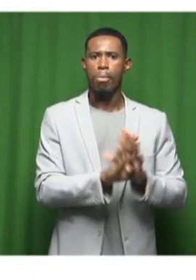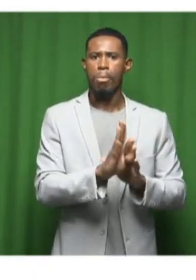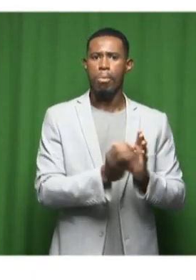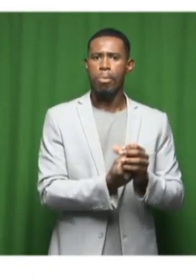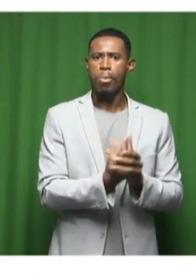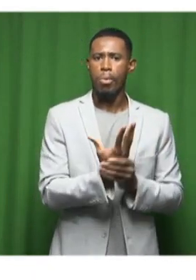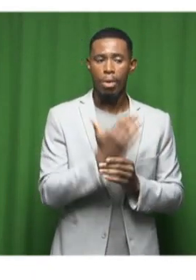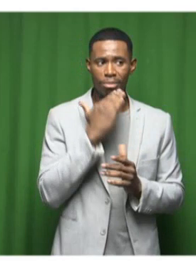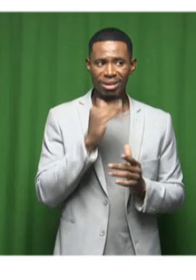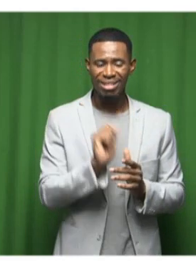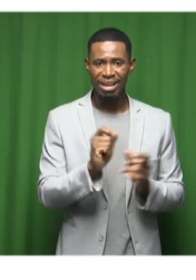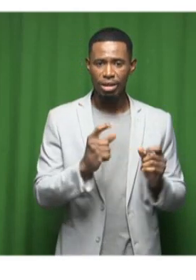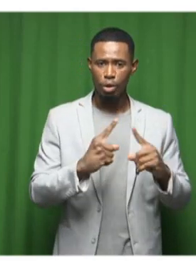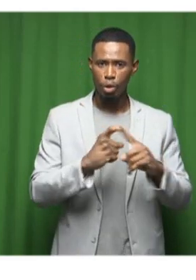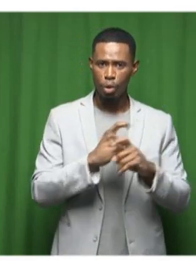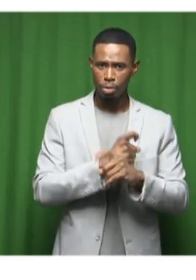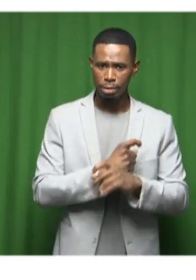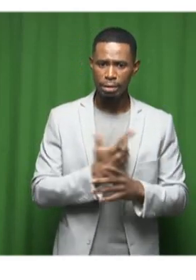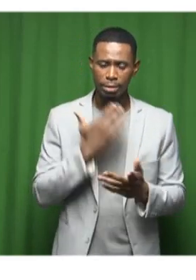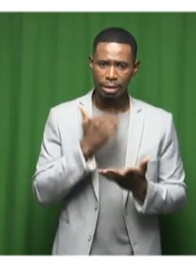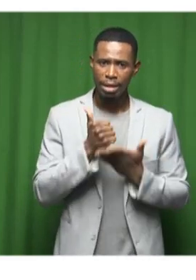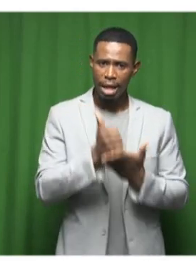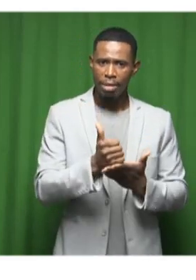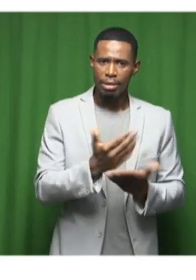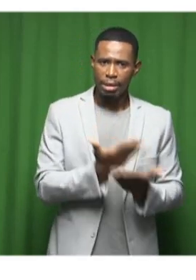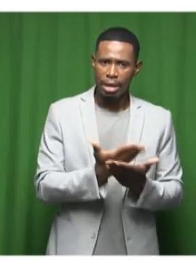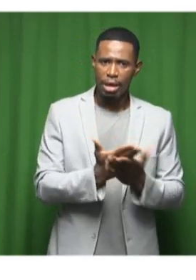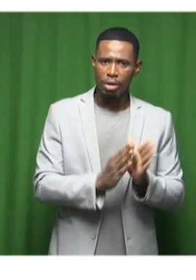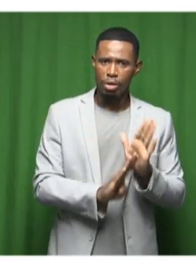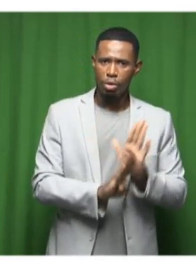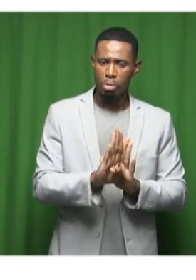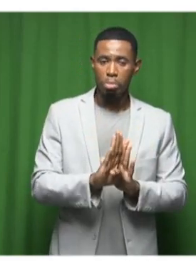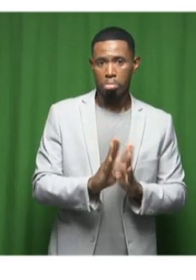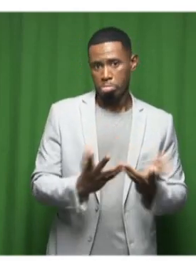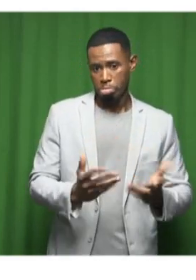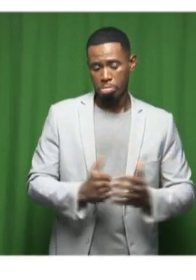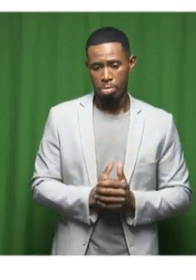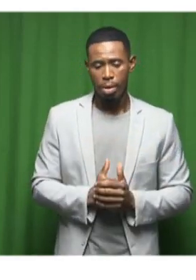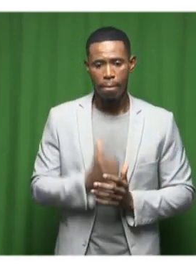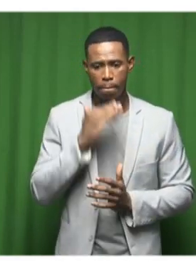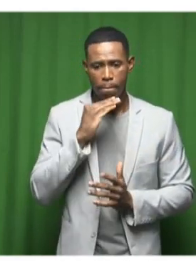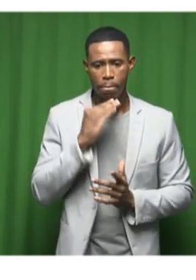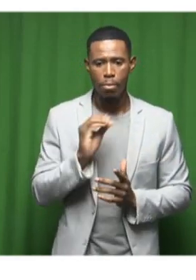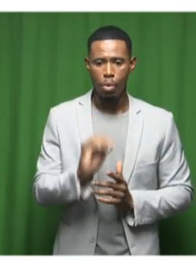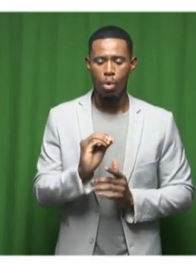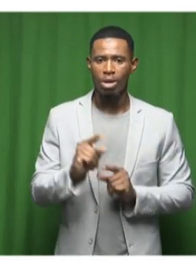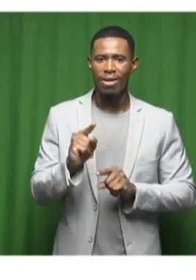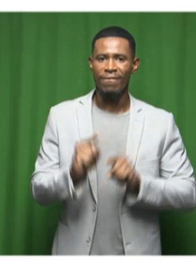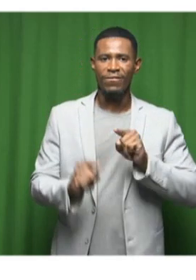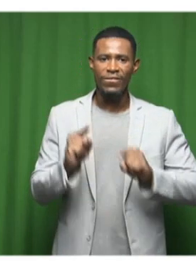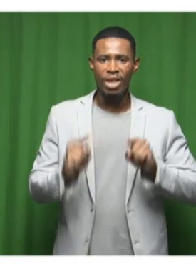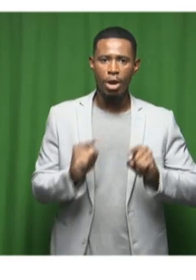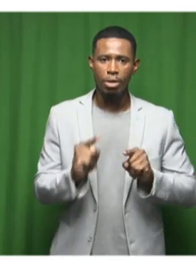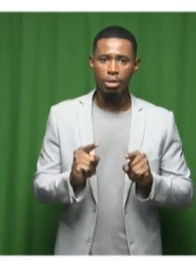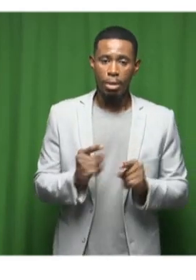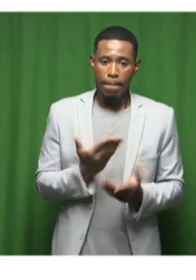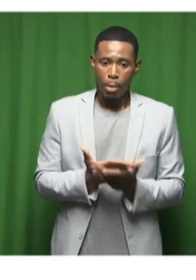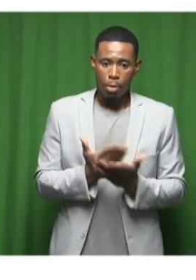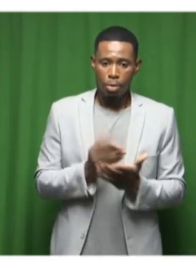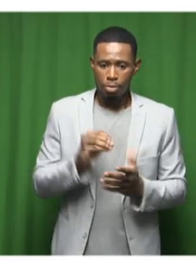that complexity and enable them to grow and scale. So there's several mechanisms that we have within the Accelerator to help